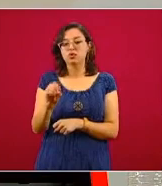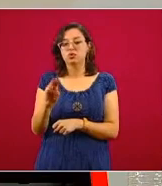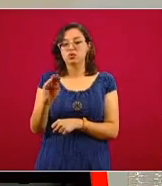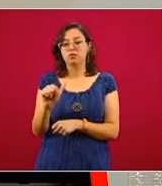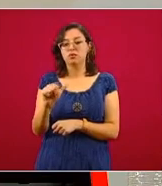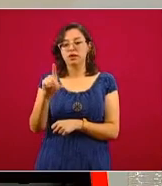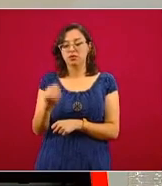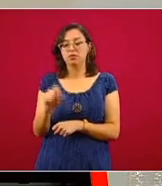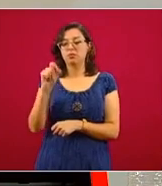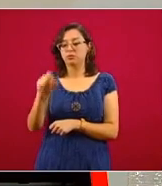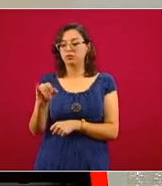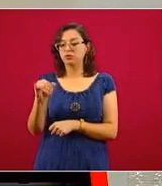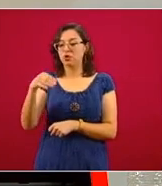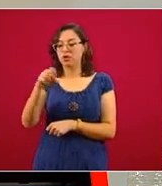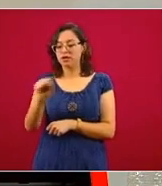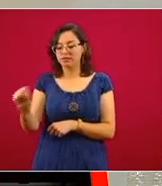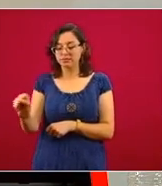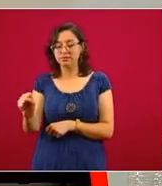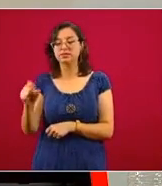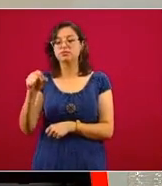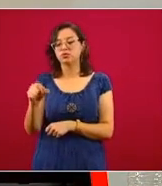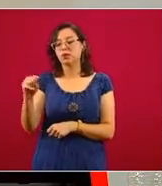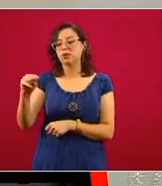soe.robeldo at